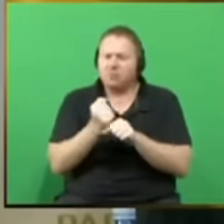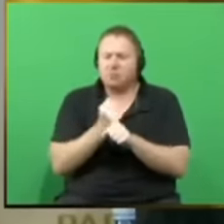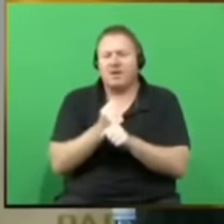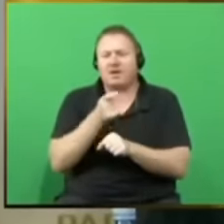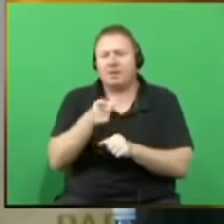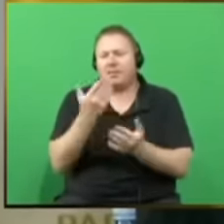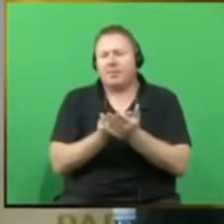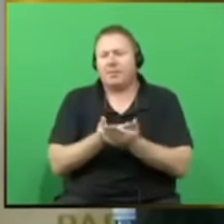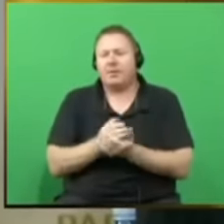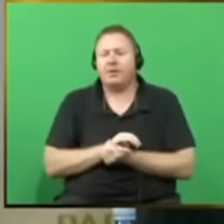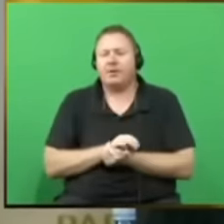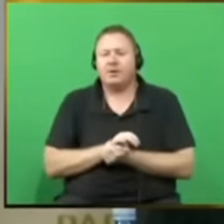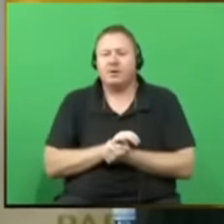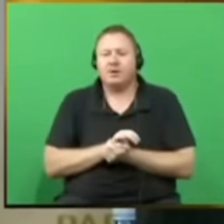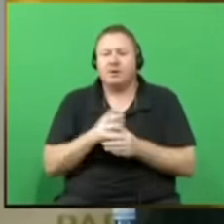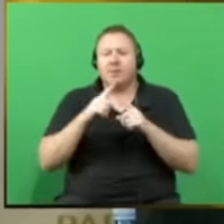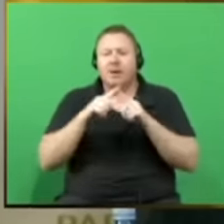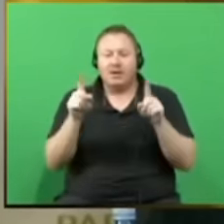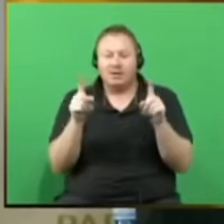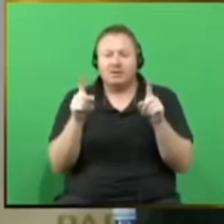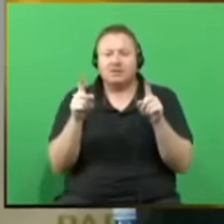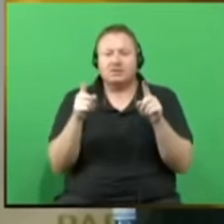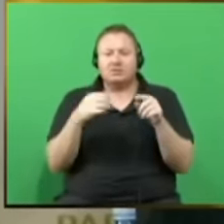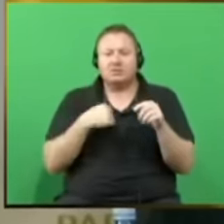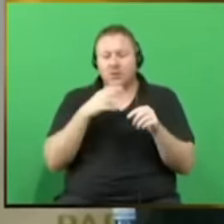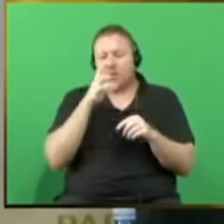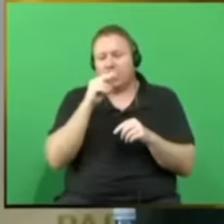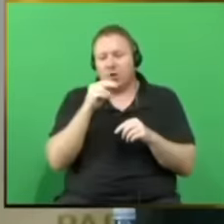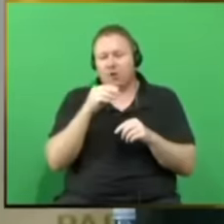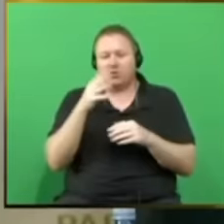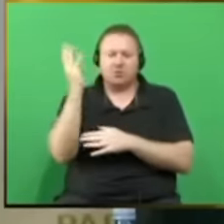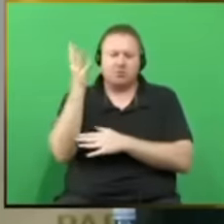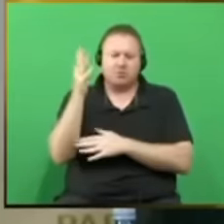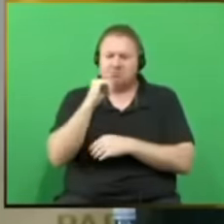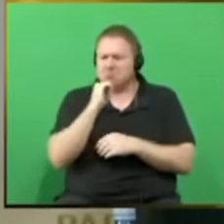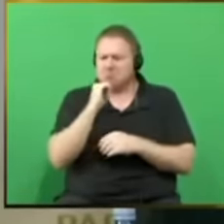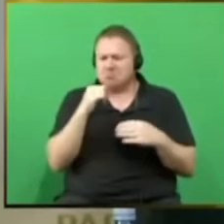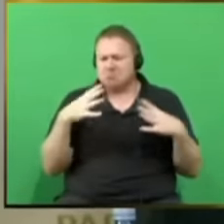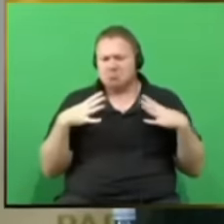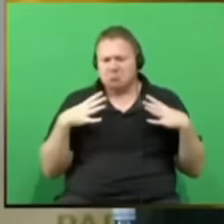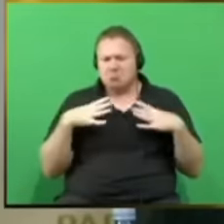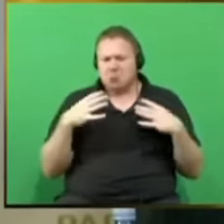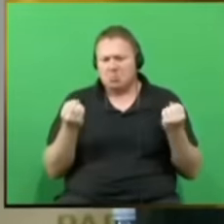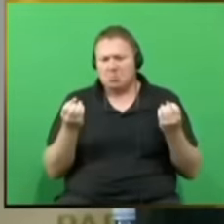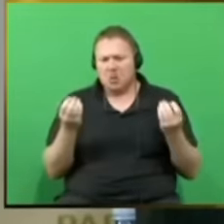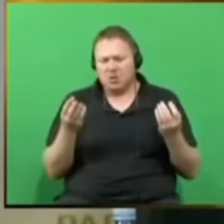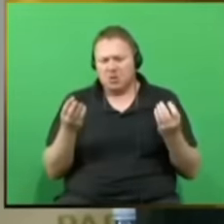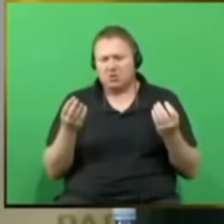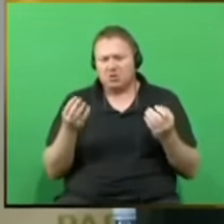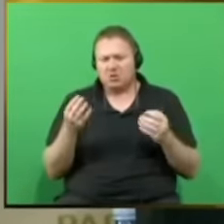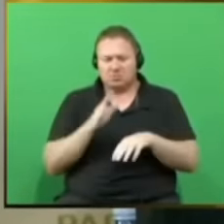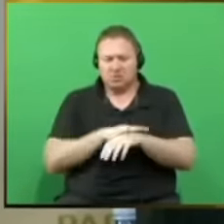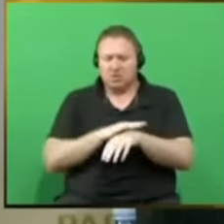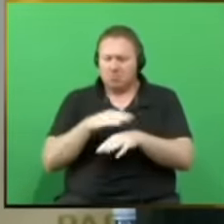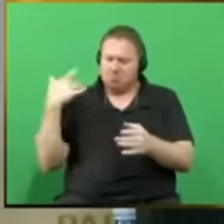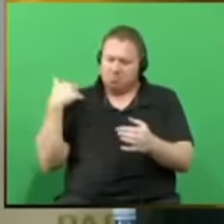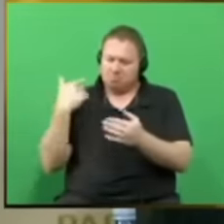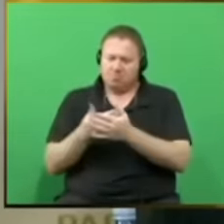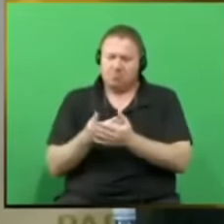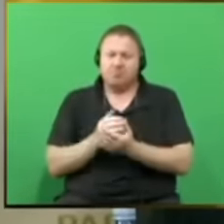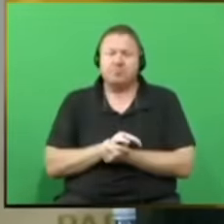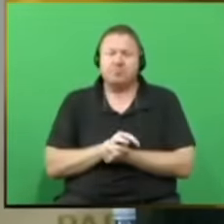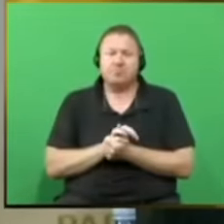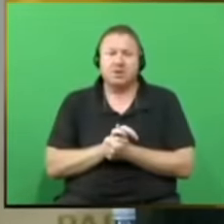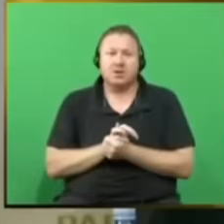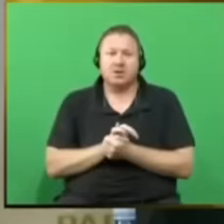But Mr. President, I also noticed in your speech that you didn't have much to brag about in your last term. But let me tell